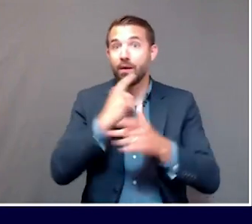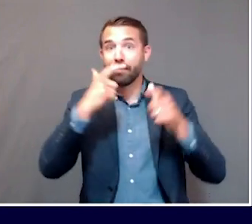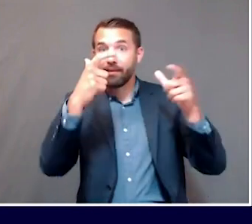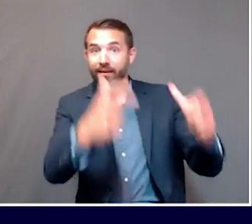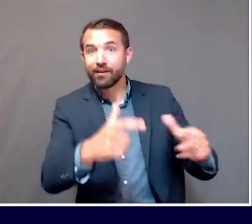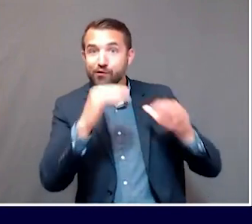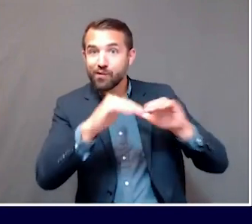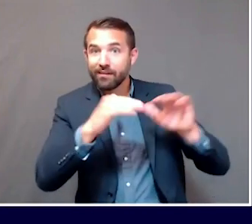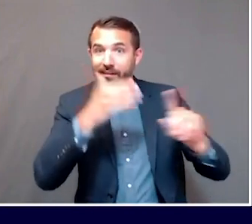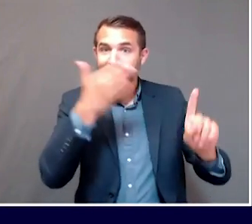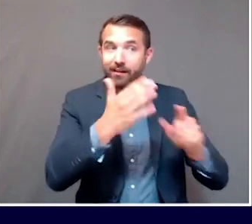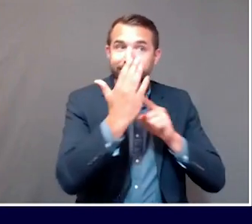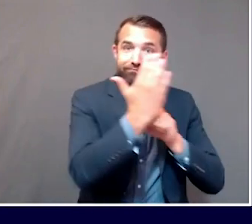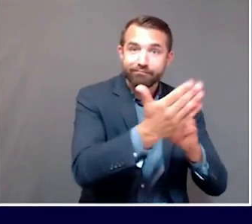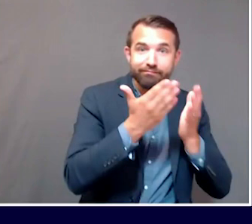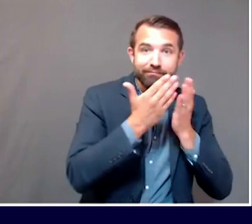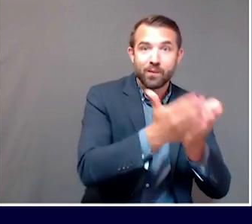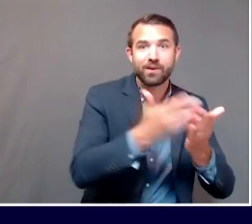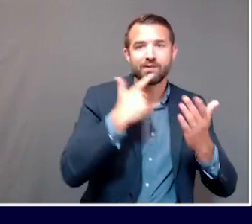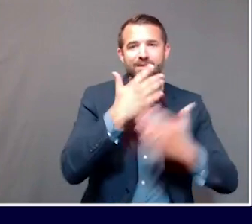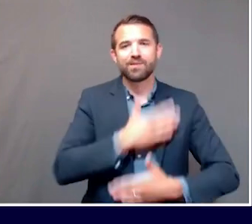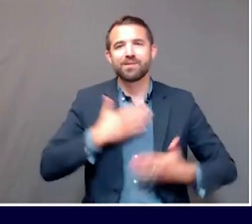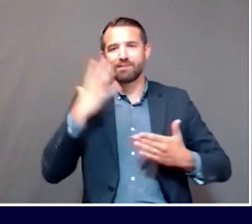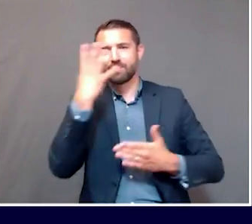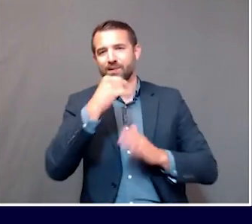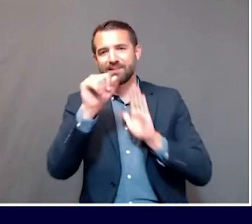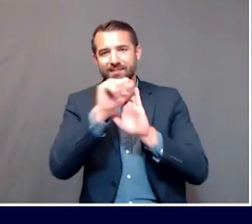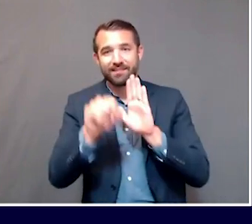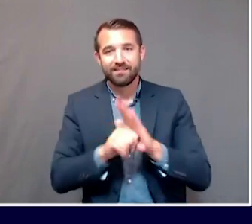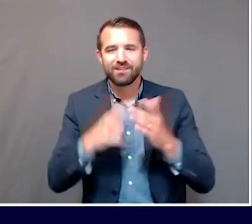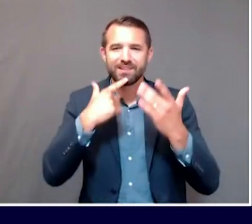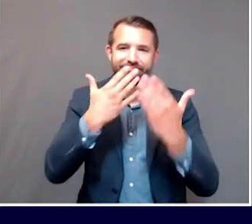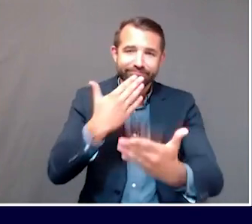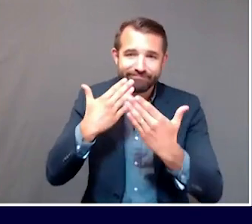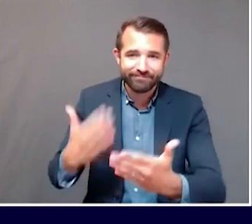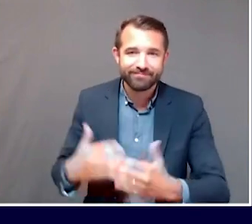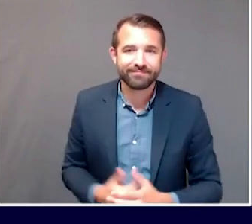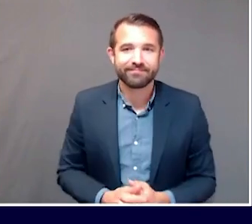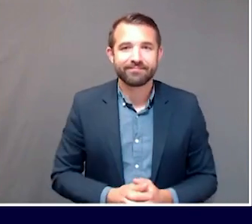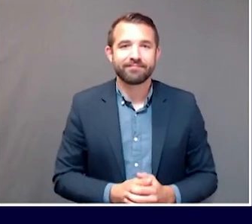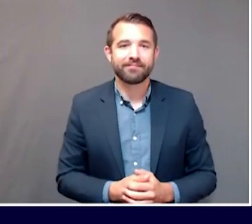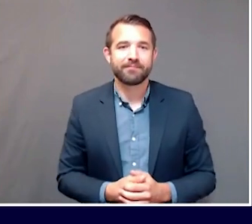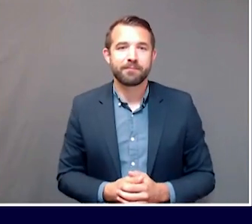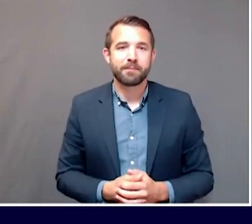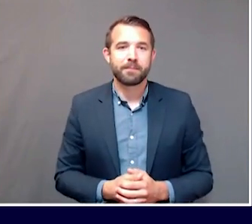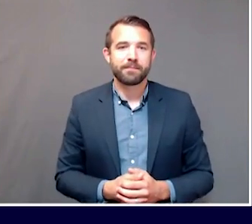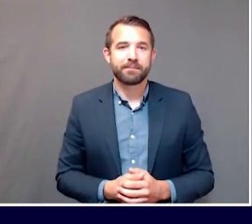in, and enjoy this beautiful state. Thank you. Thank you, everyone.